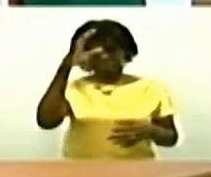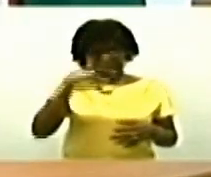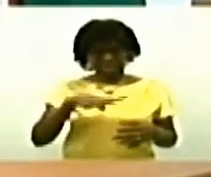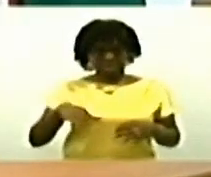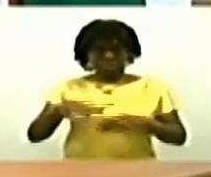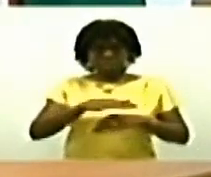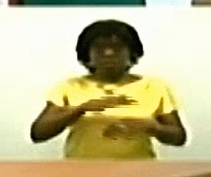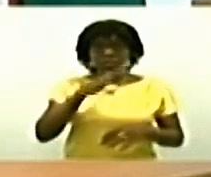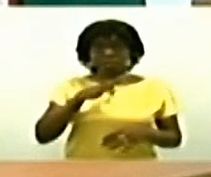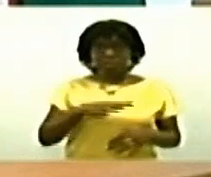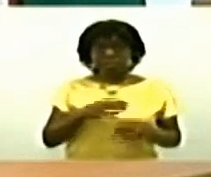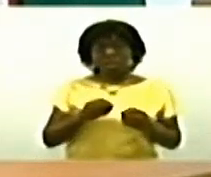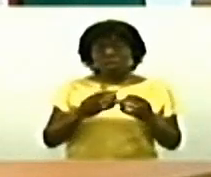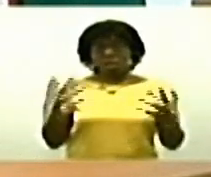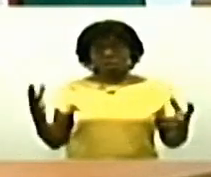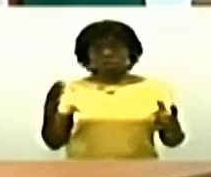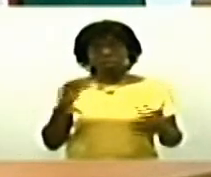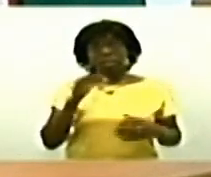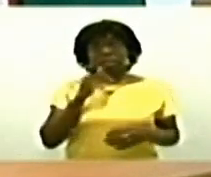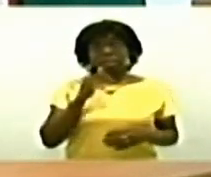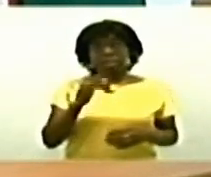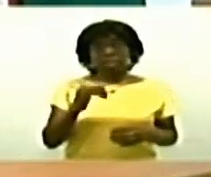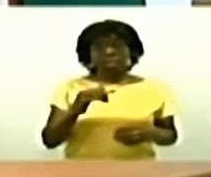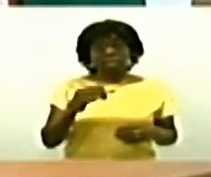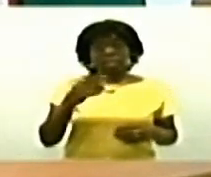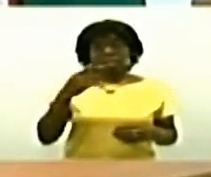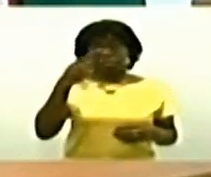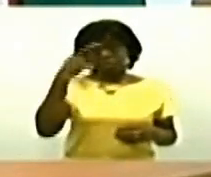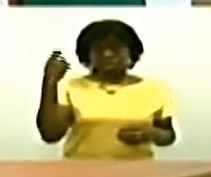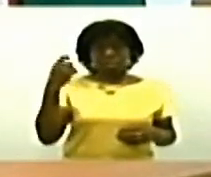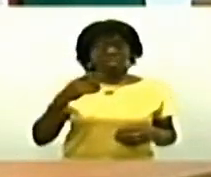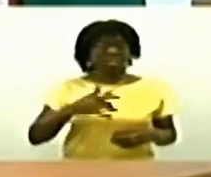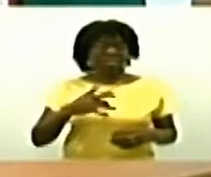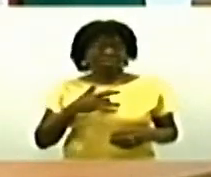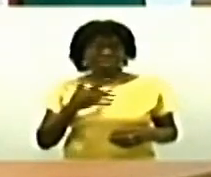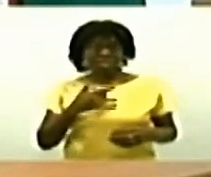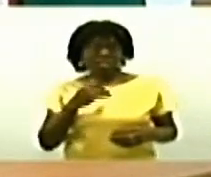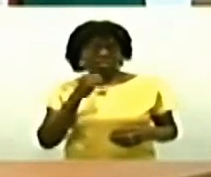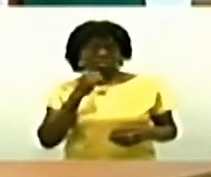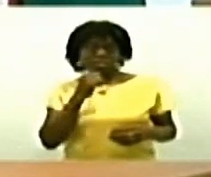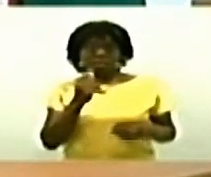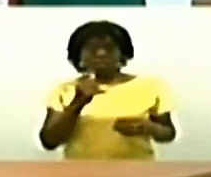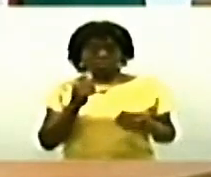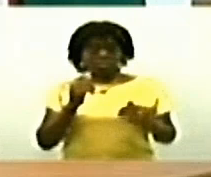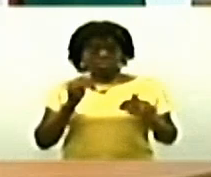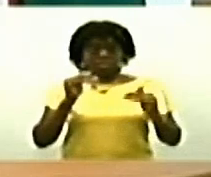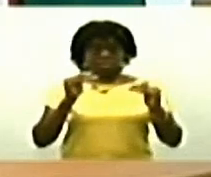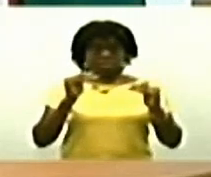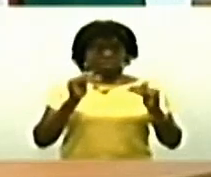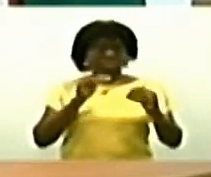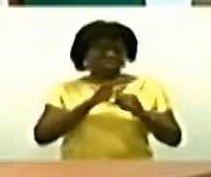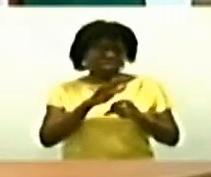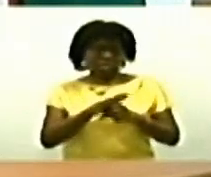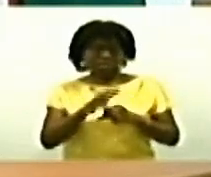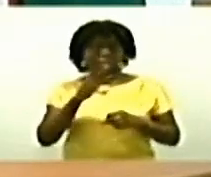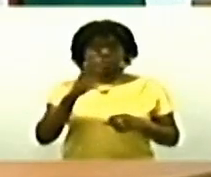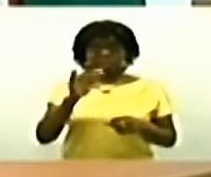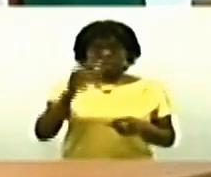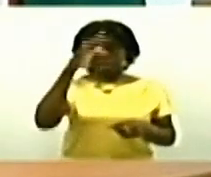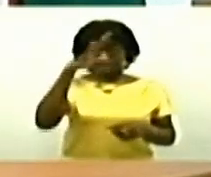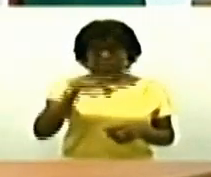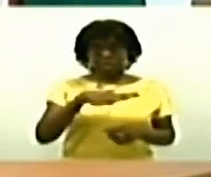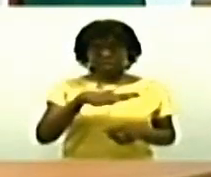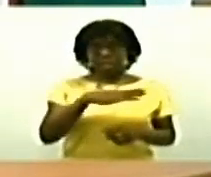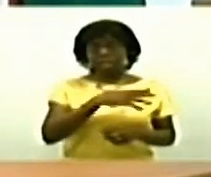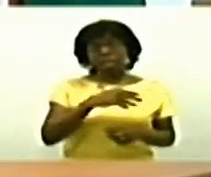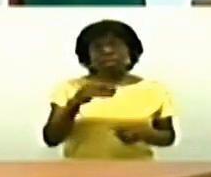that violence has got to do with the fact of inadequacy faced by the African male. And